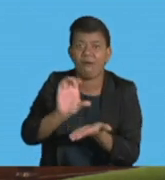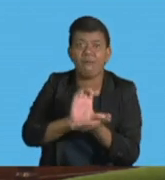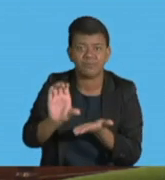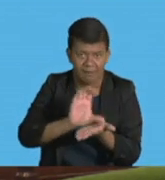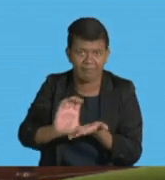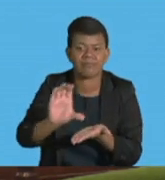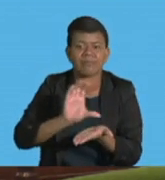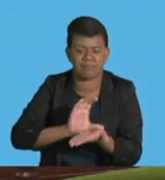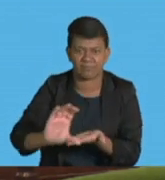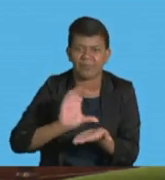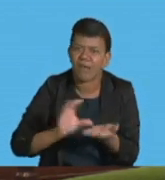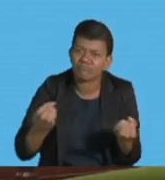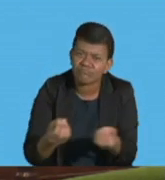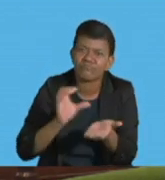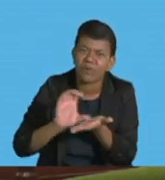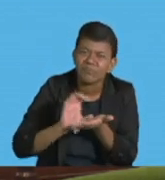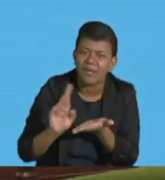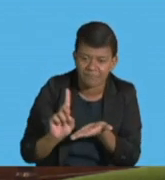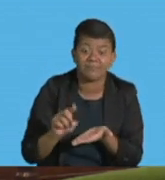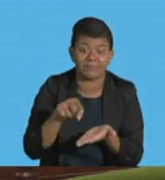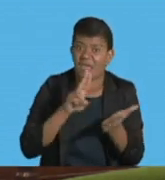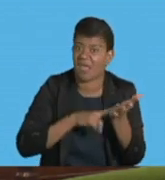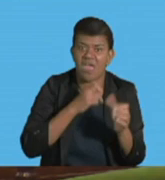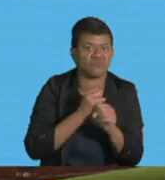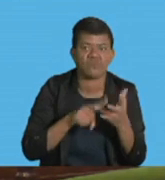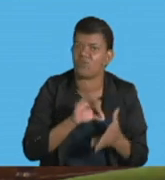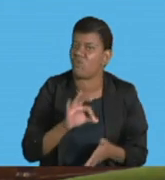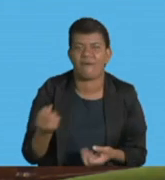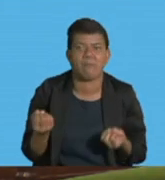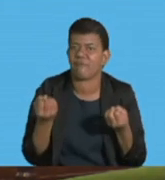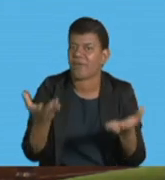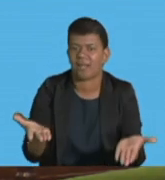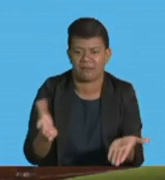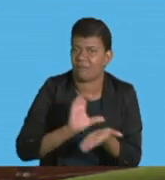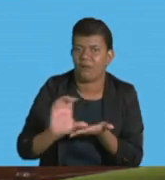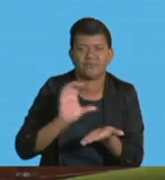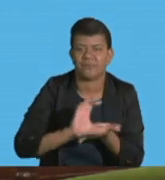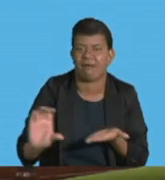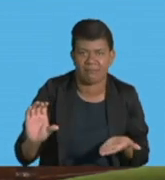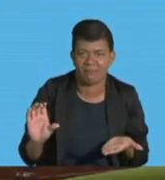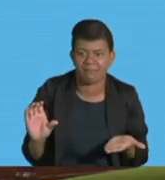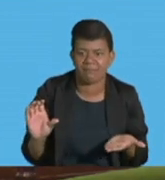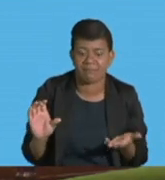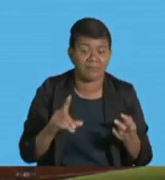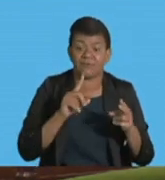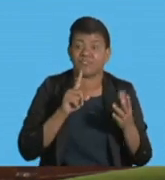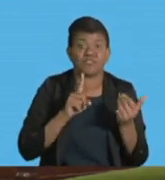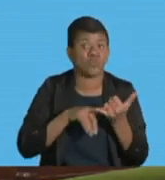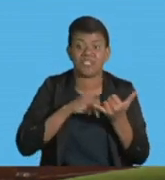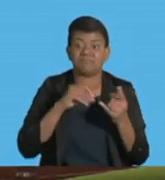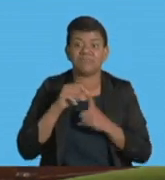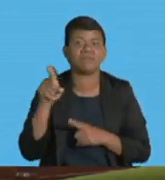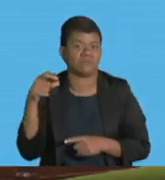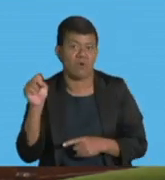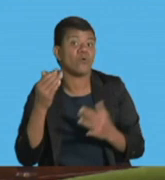Speaker said the University of Fiji does not offer any counselling qualifications. The University of the South Pacific, through its Pacific TAFE, offers